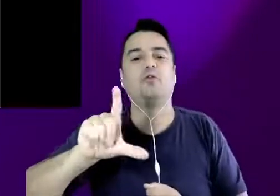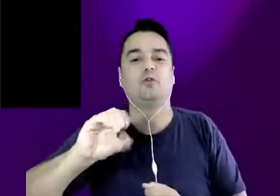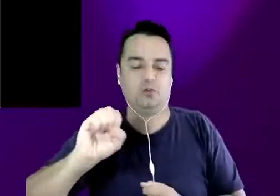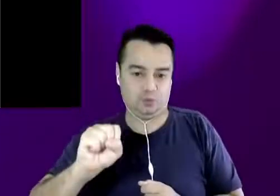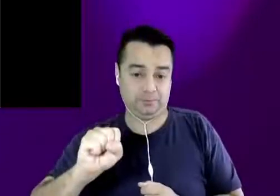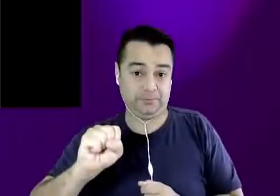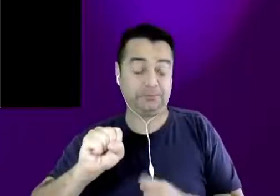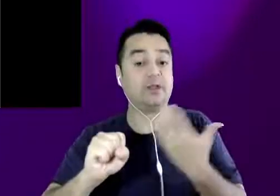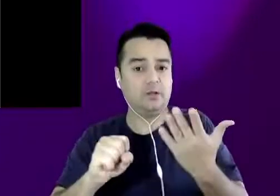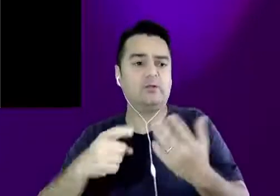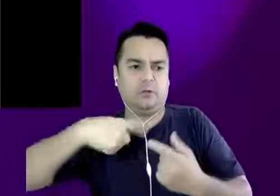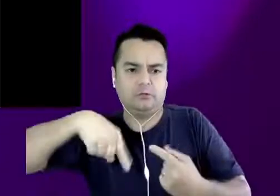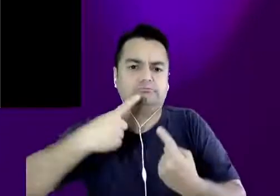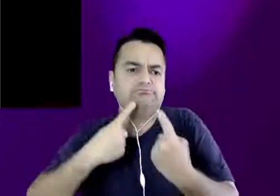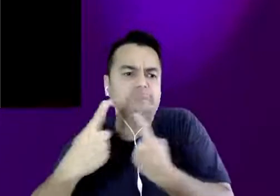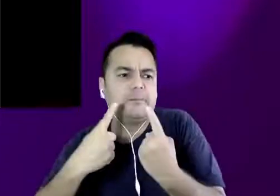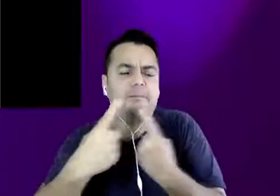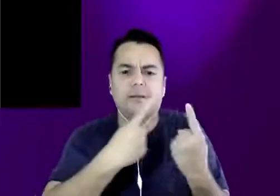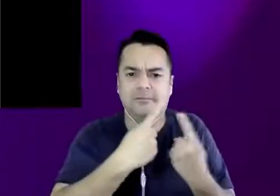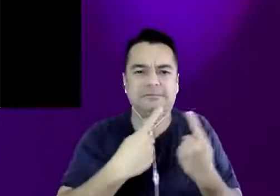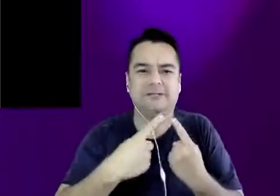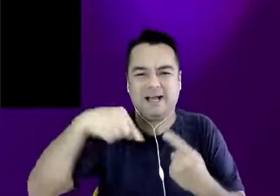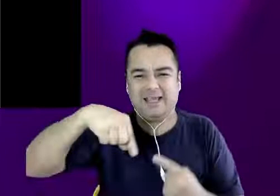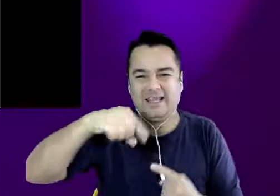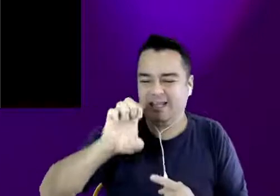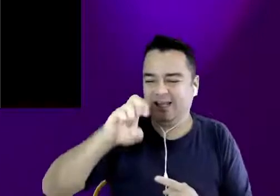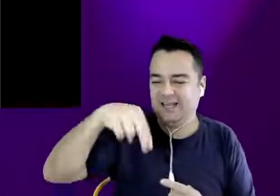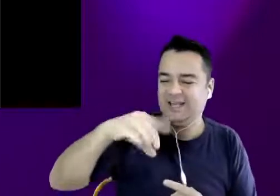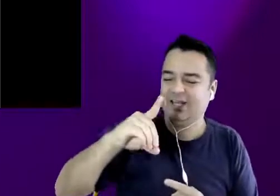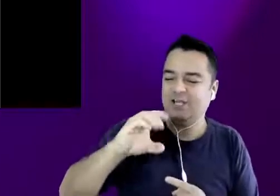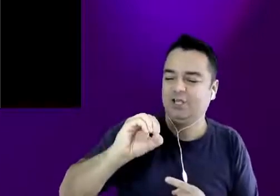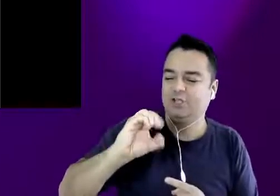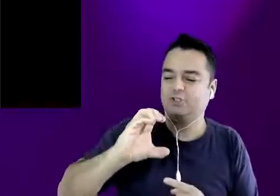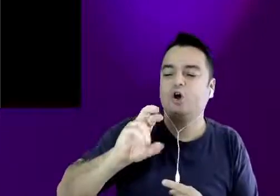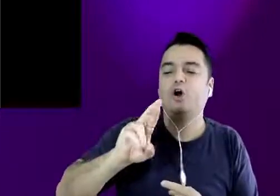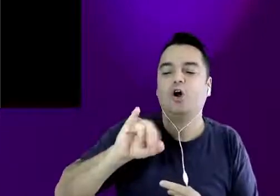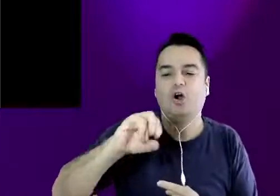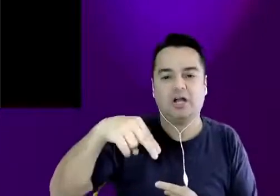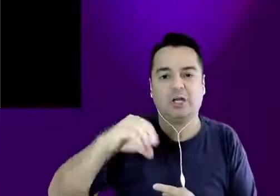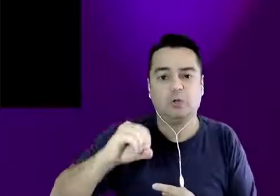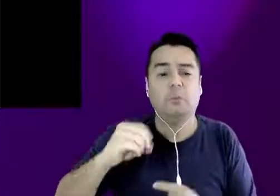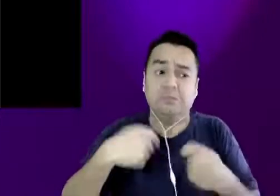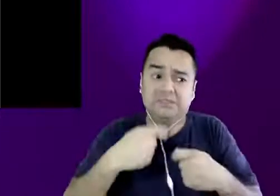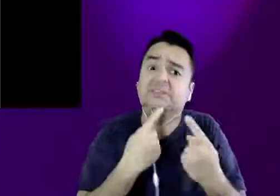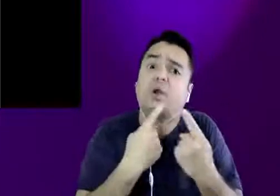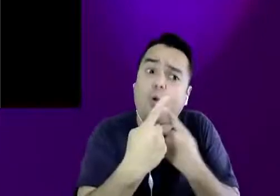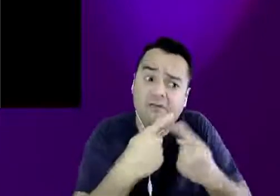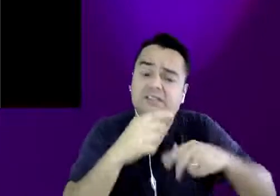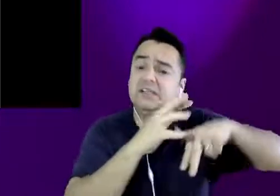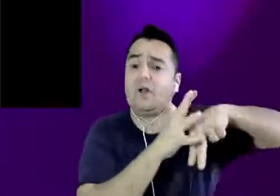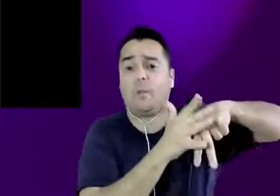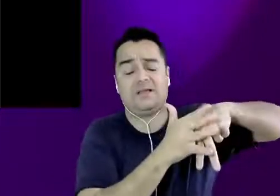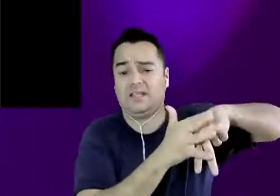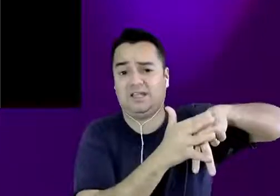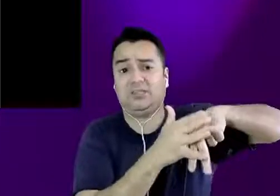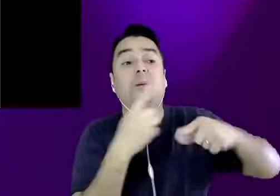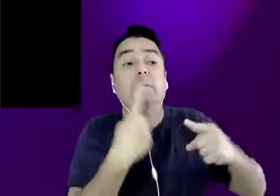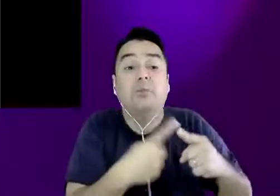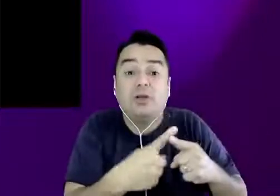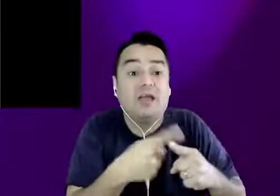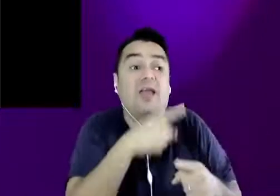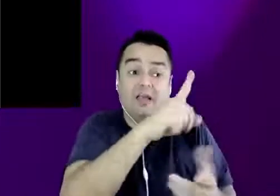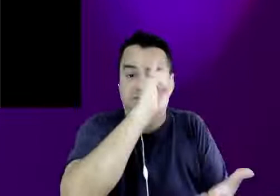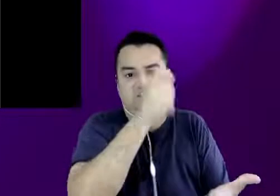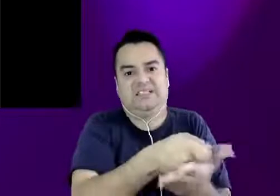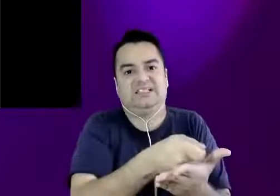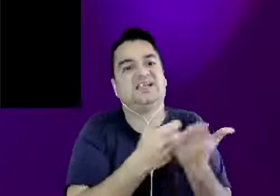keep up with our patients because it's not a simple decision that they have to make. But they also need to be fully informed and they